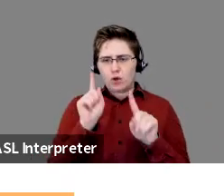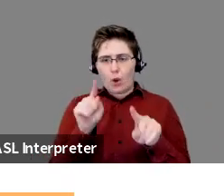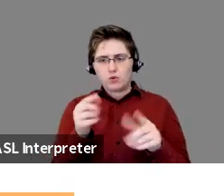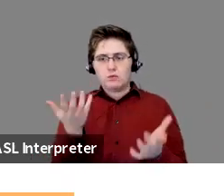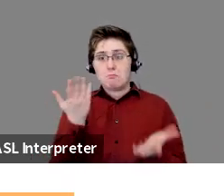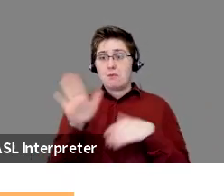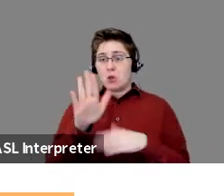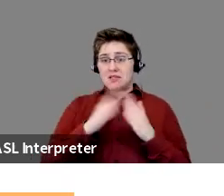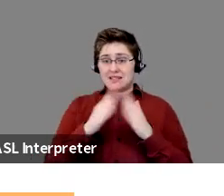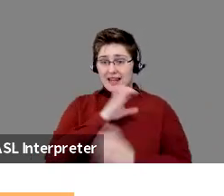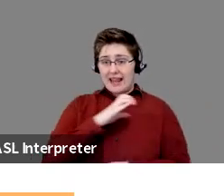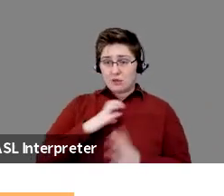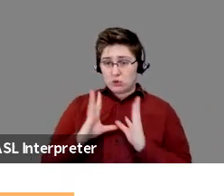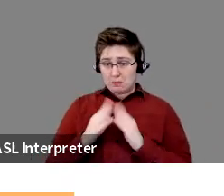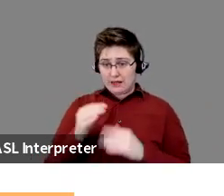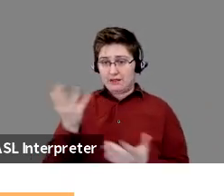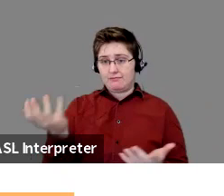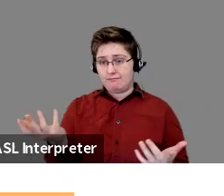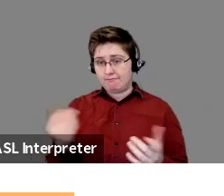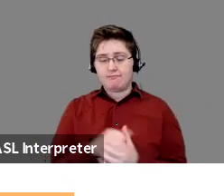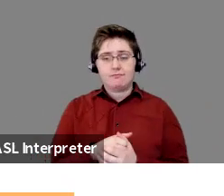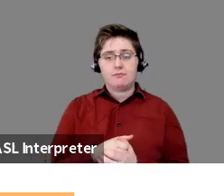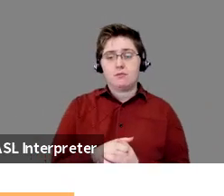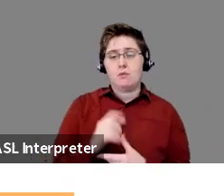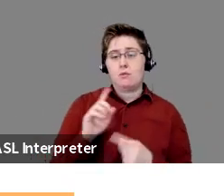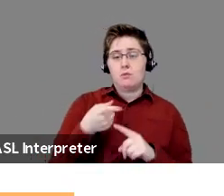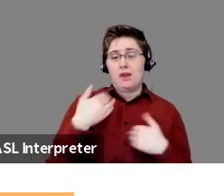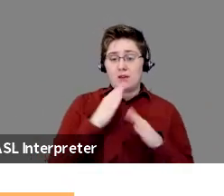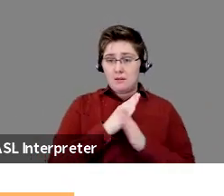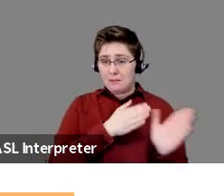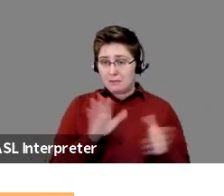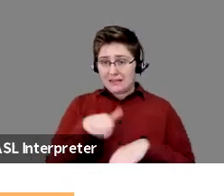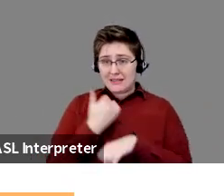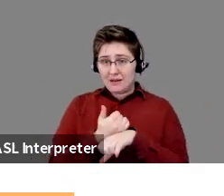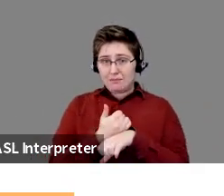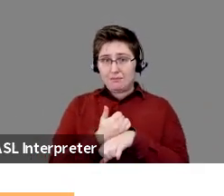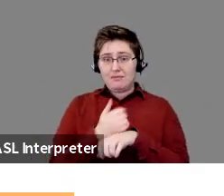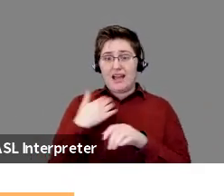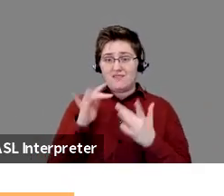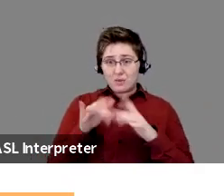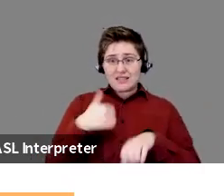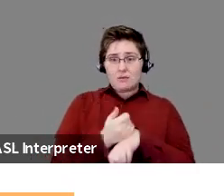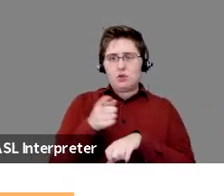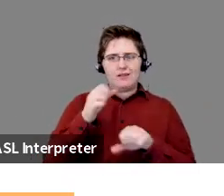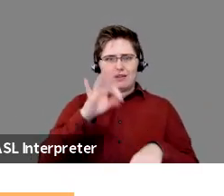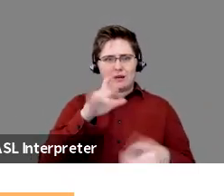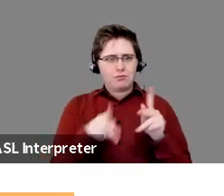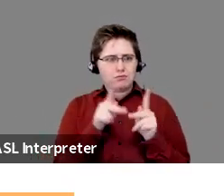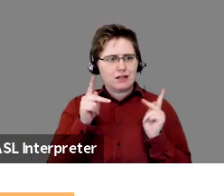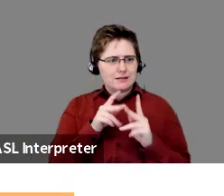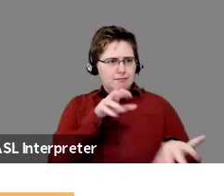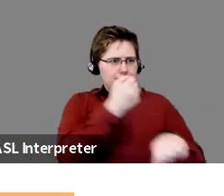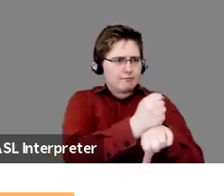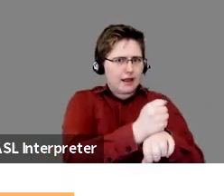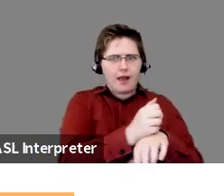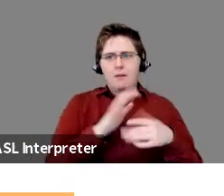your city council meeting if you're seeing that. So once you have a plan and you've built your networks, you can find those places to lock in and really be a tool